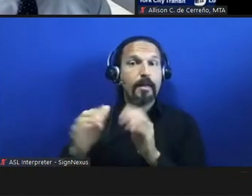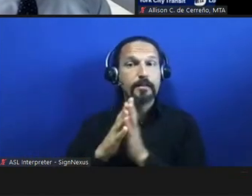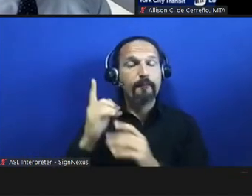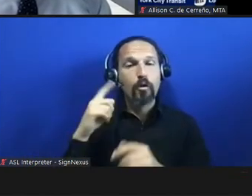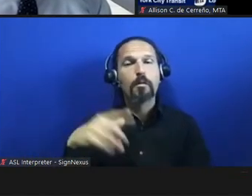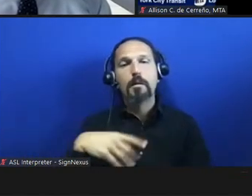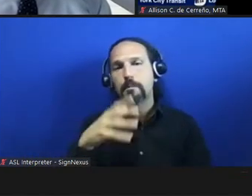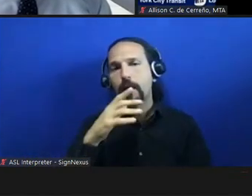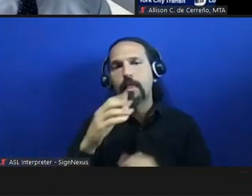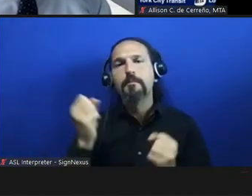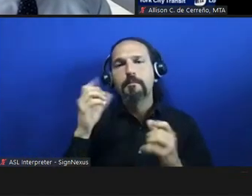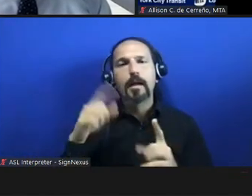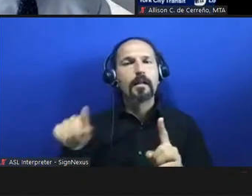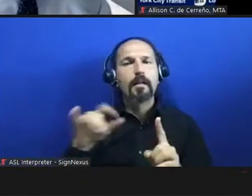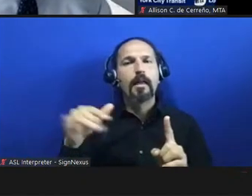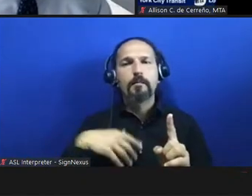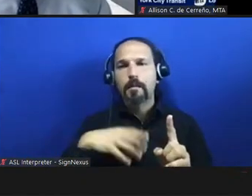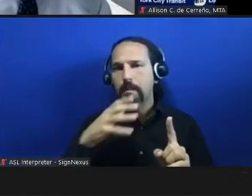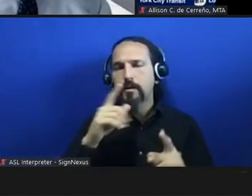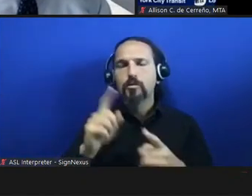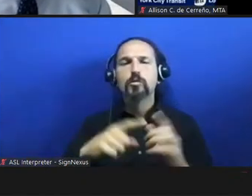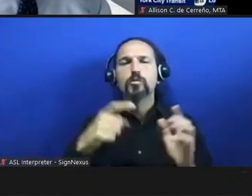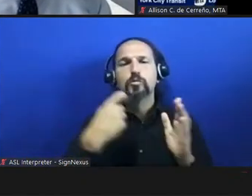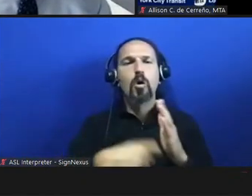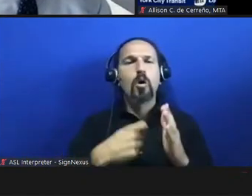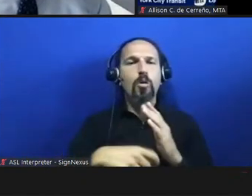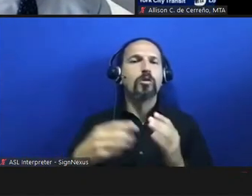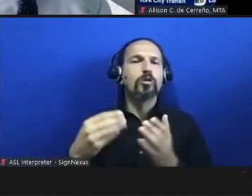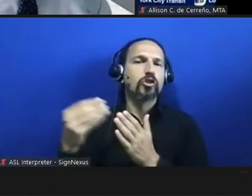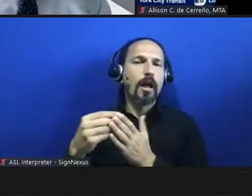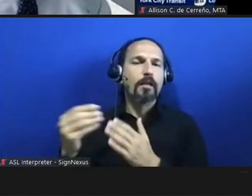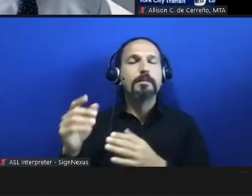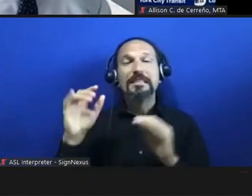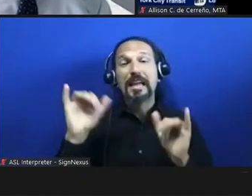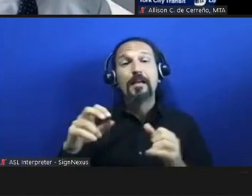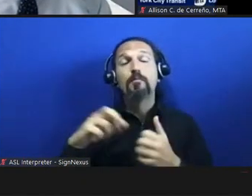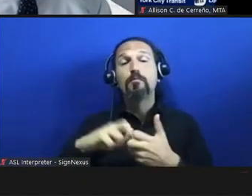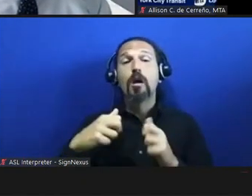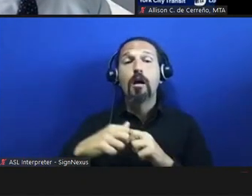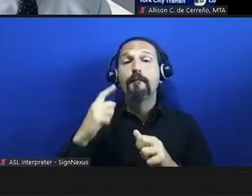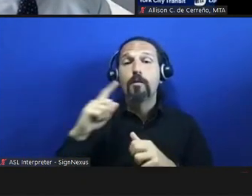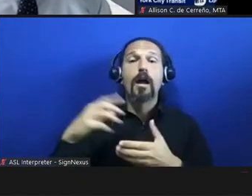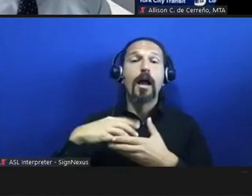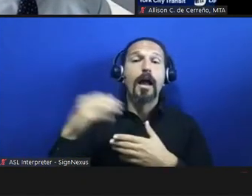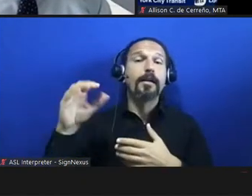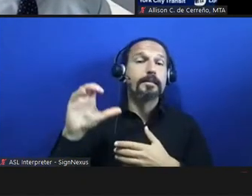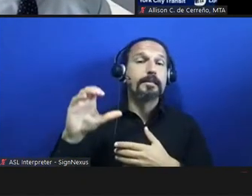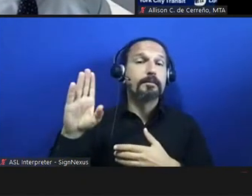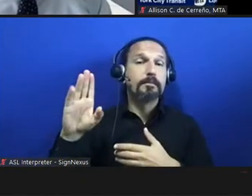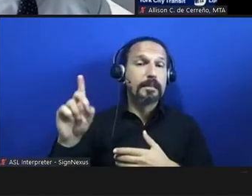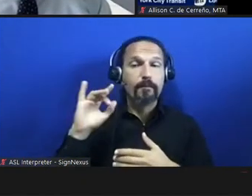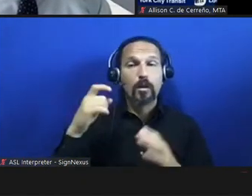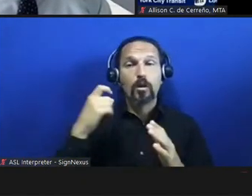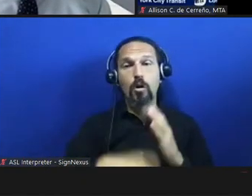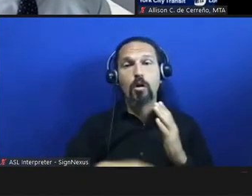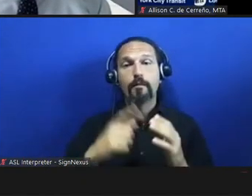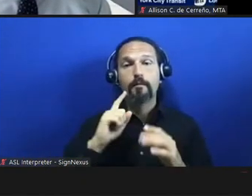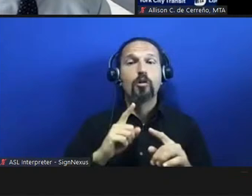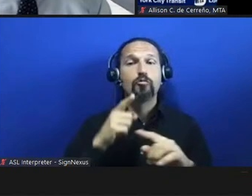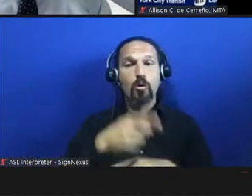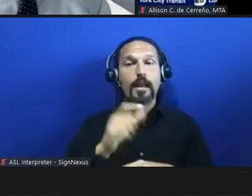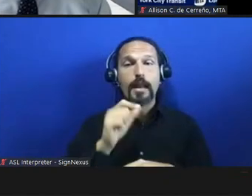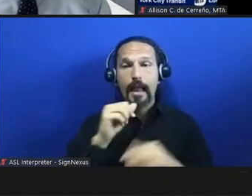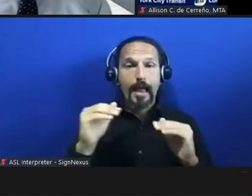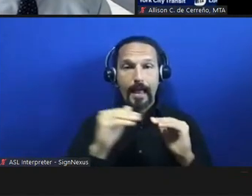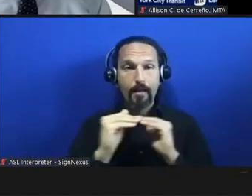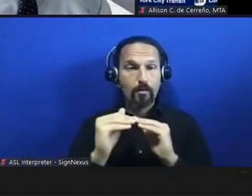and thousands of people just like her to toll shop the same problem exists on the way out of the CBD if the cost of Crossings is not